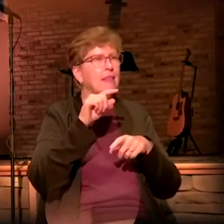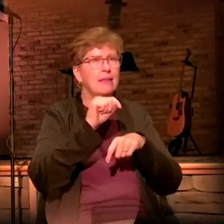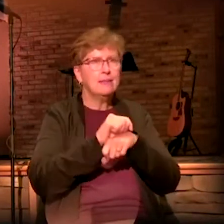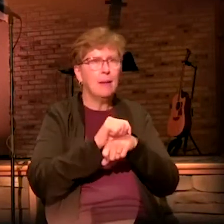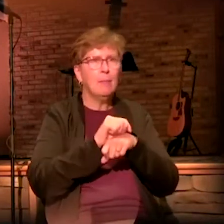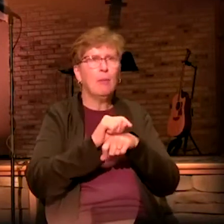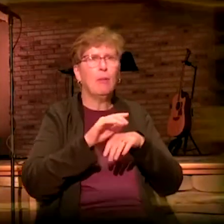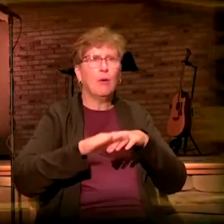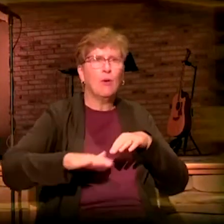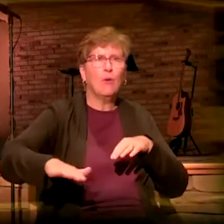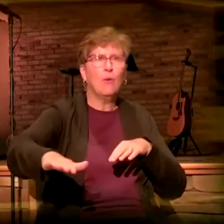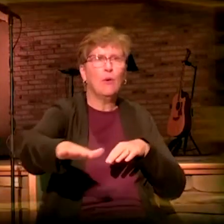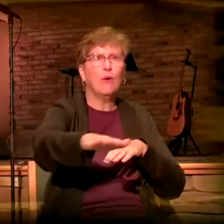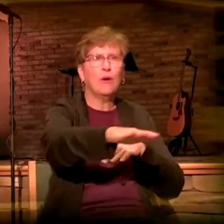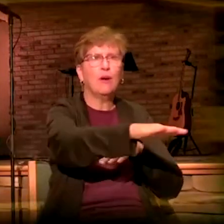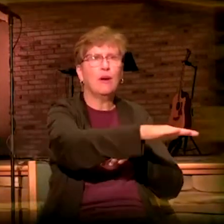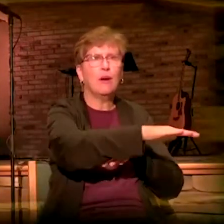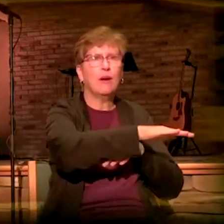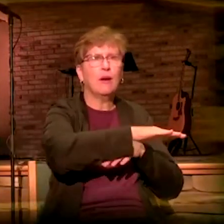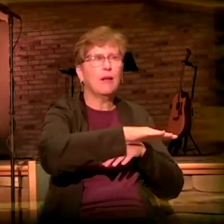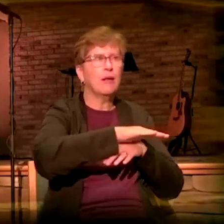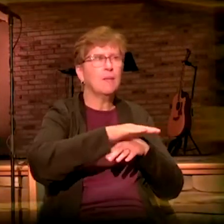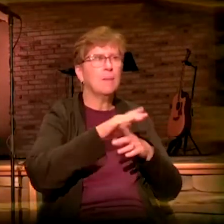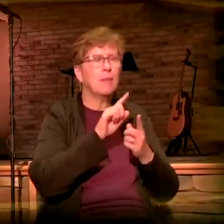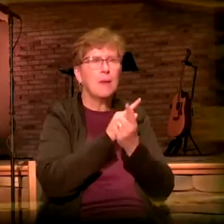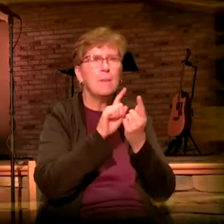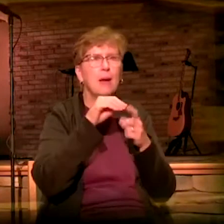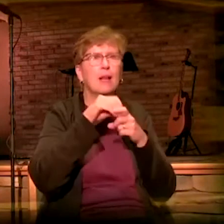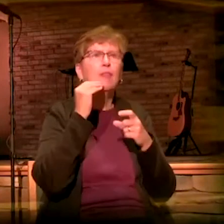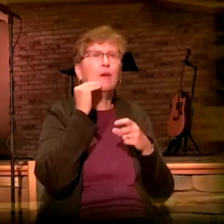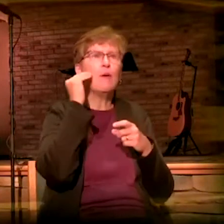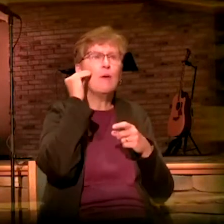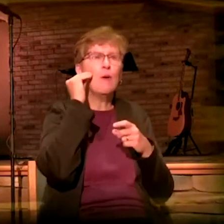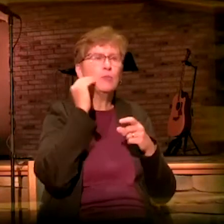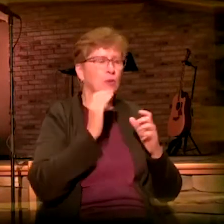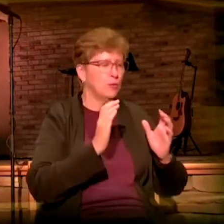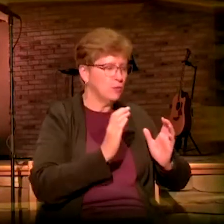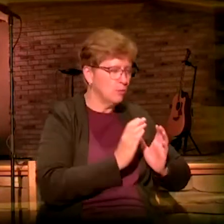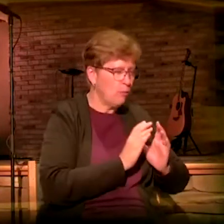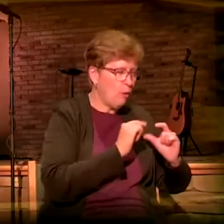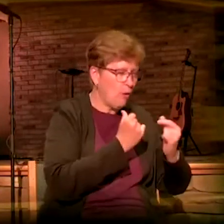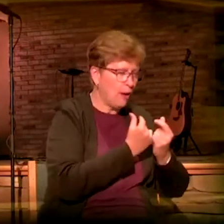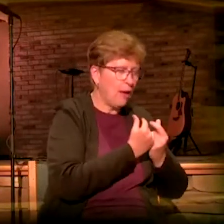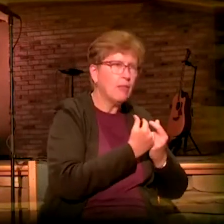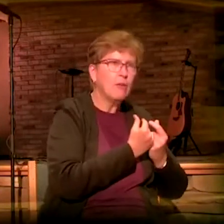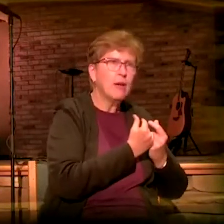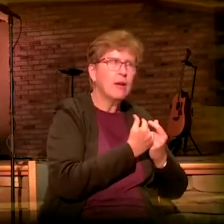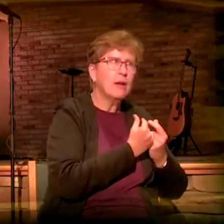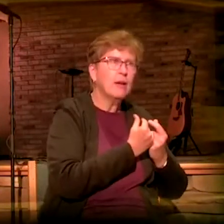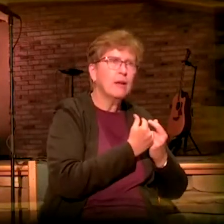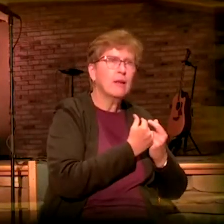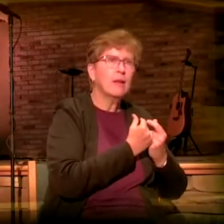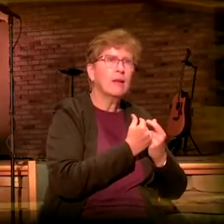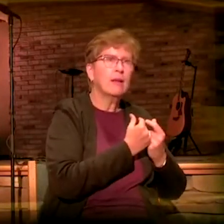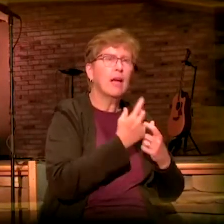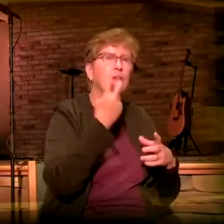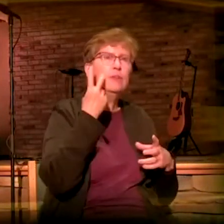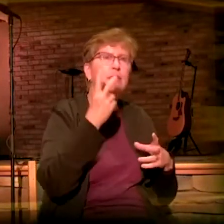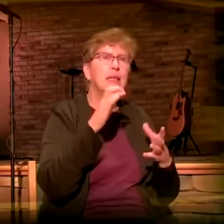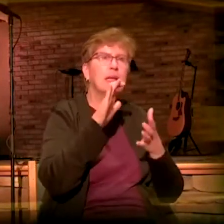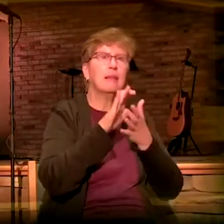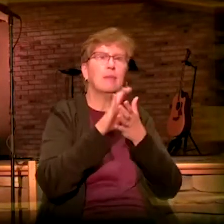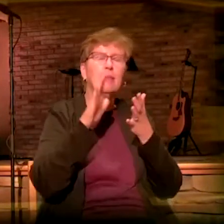gathering. They met in their homes, small gatherings. And you see these